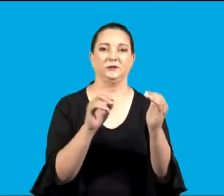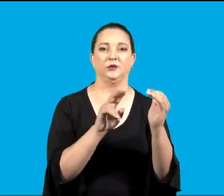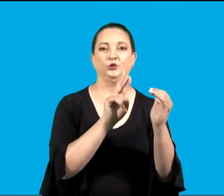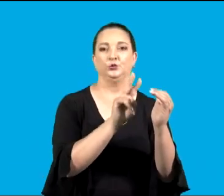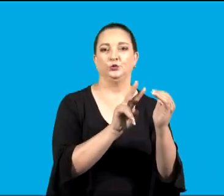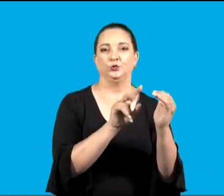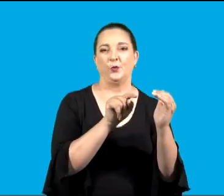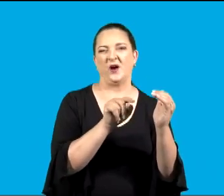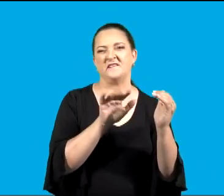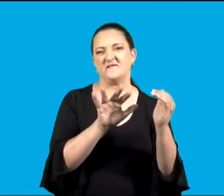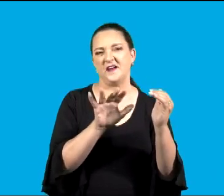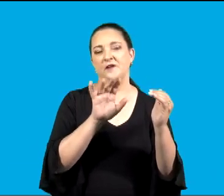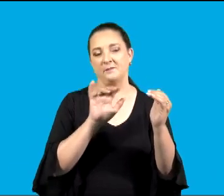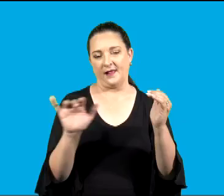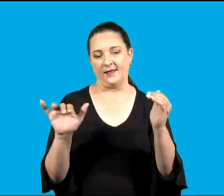and it is